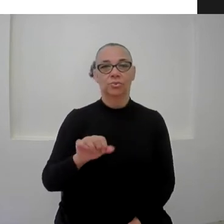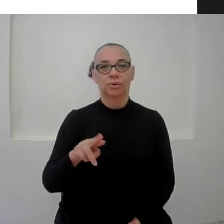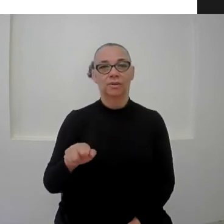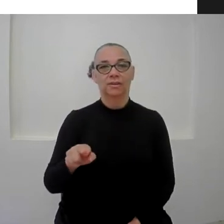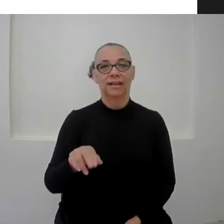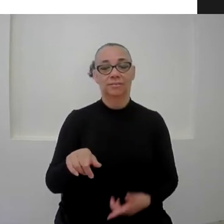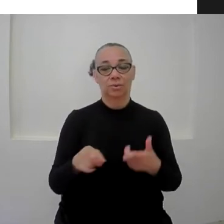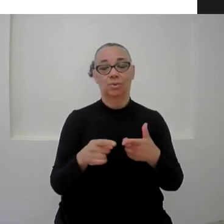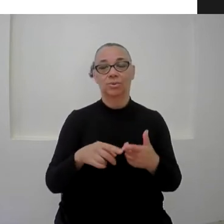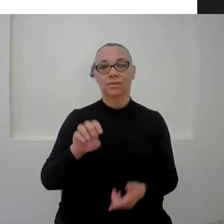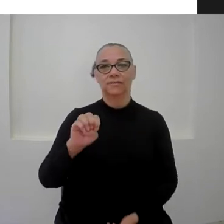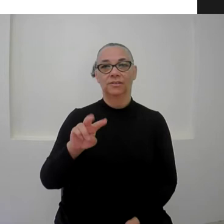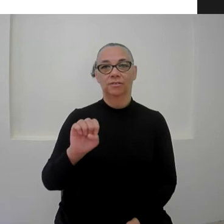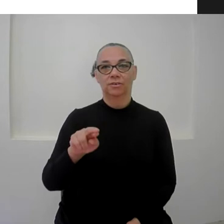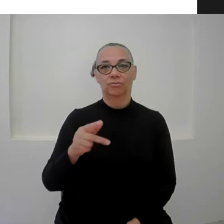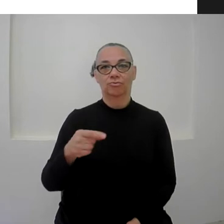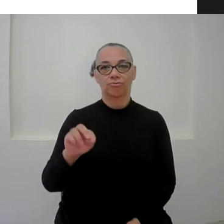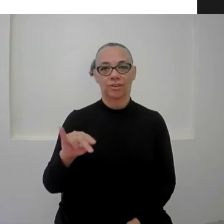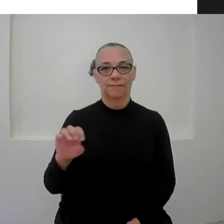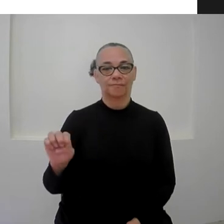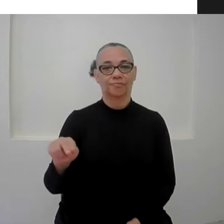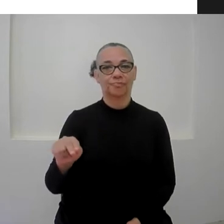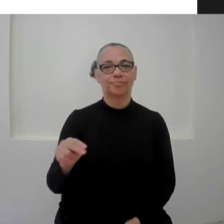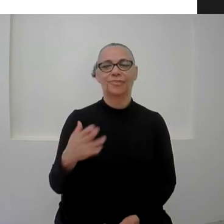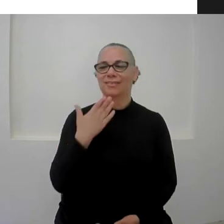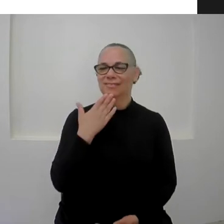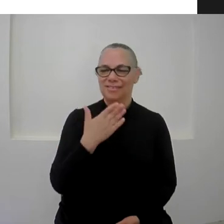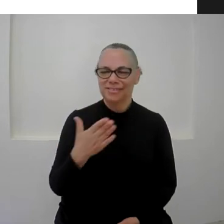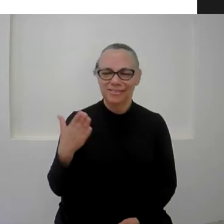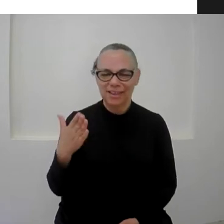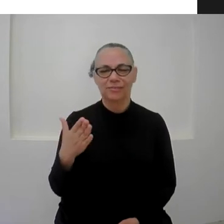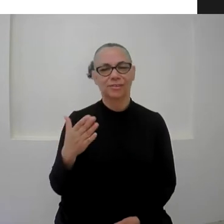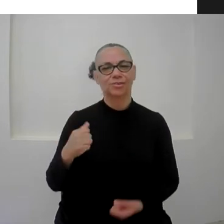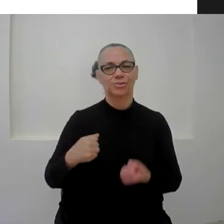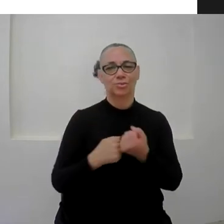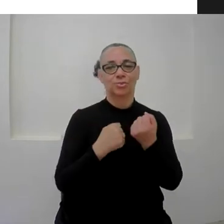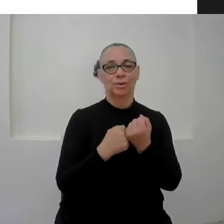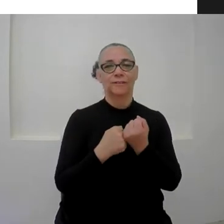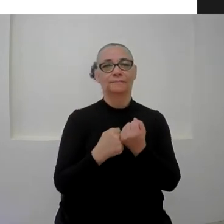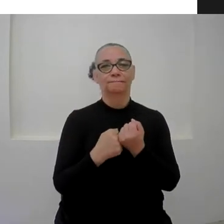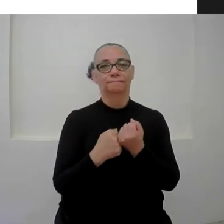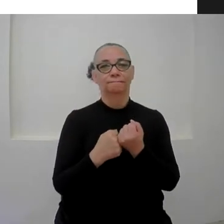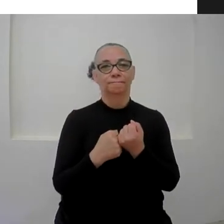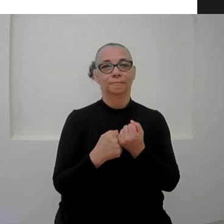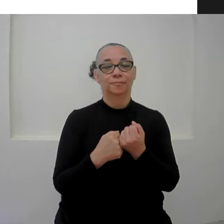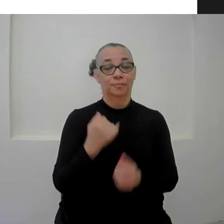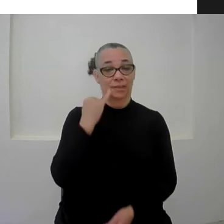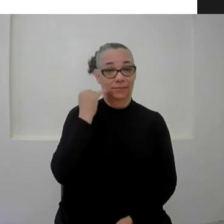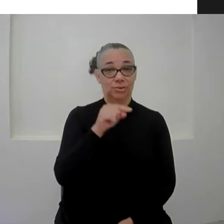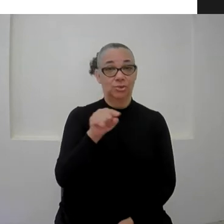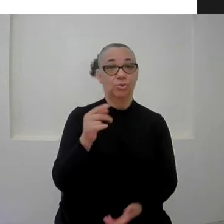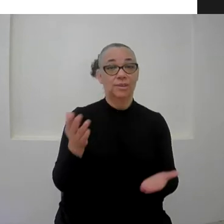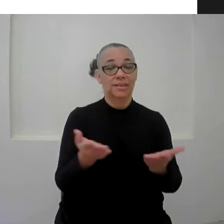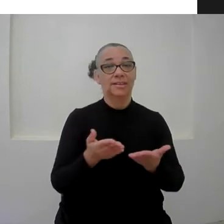put this on today. So thank you so much to them for their generous sponsorship. If you are here and hoping